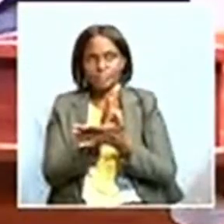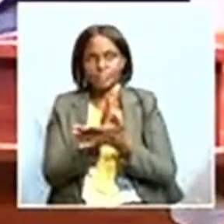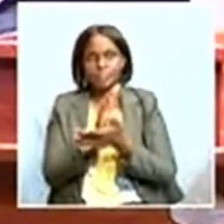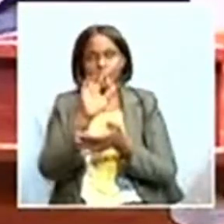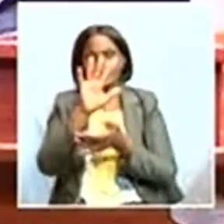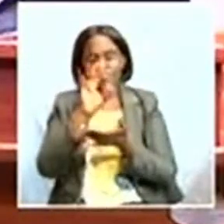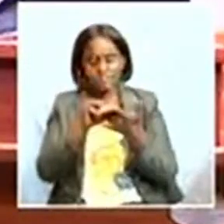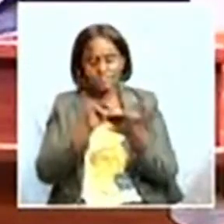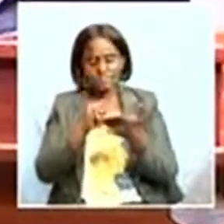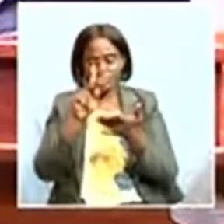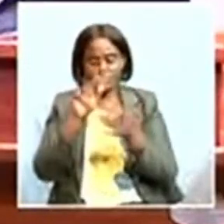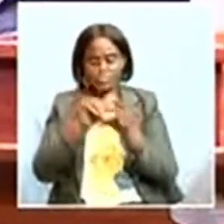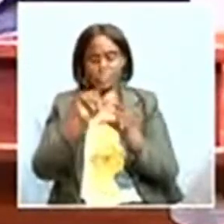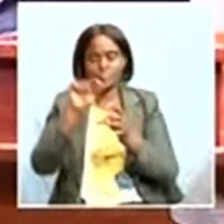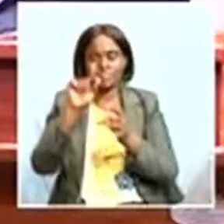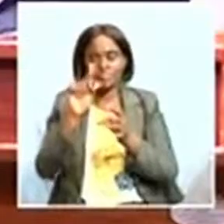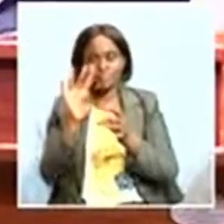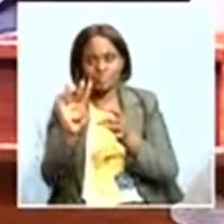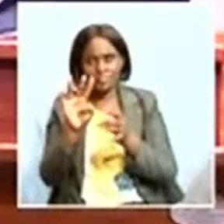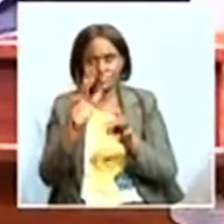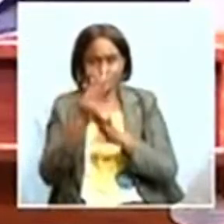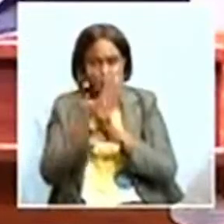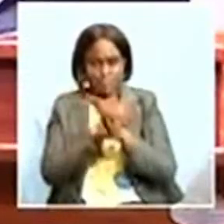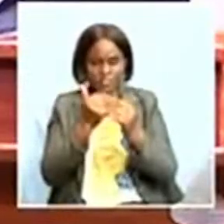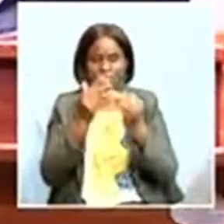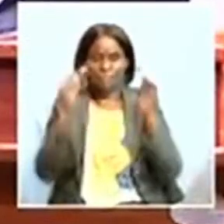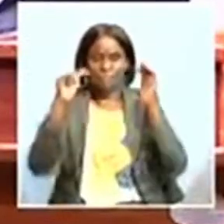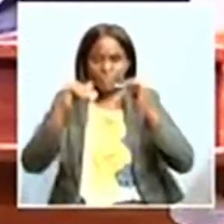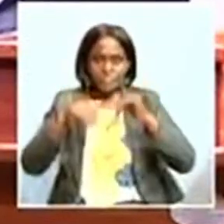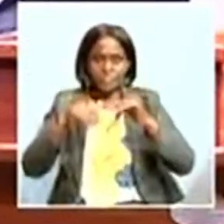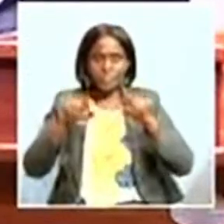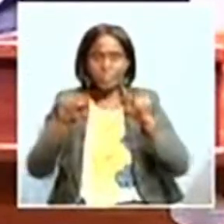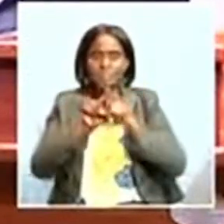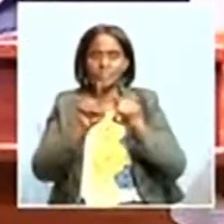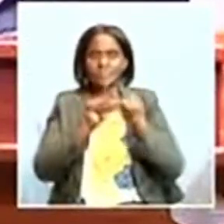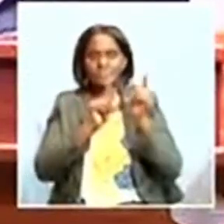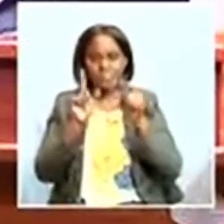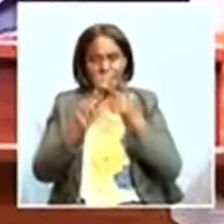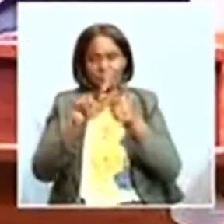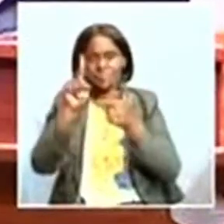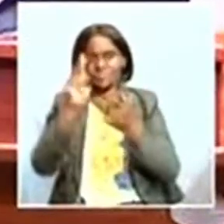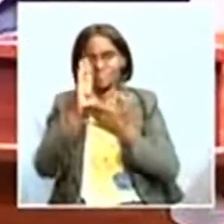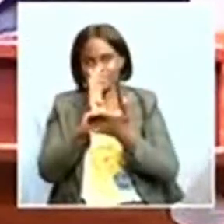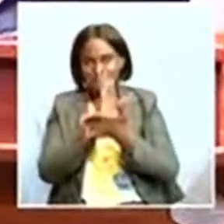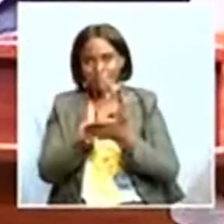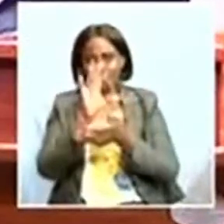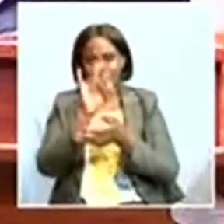1,005 million kwacha in 2024, before rebounding significantly to